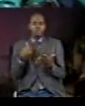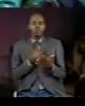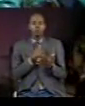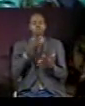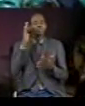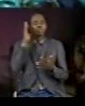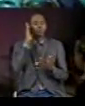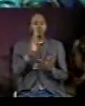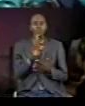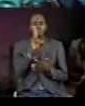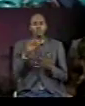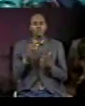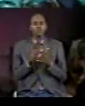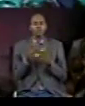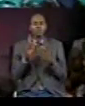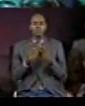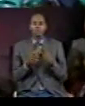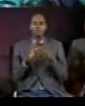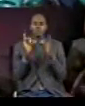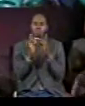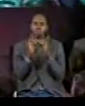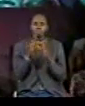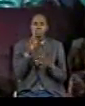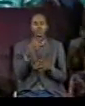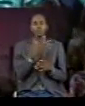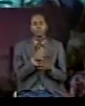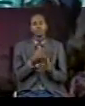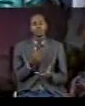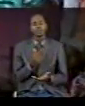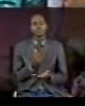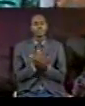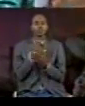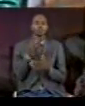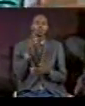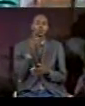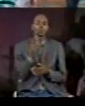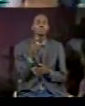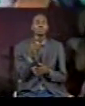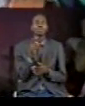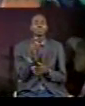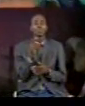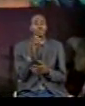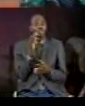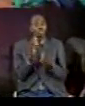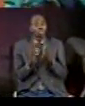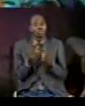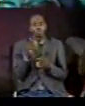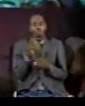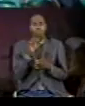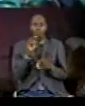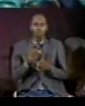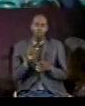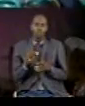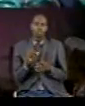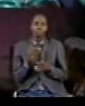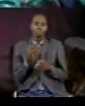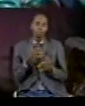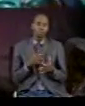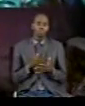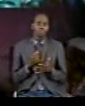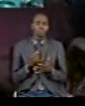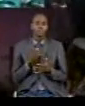contact you and help you in case you have any need. And so